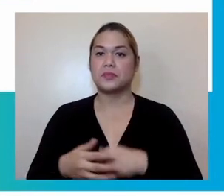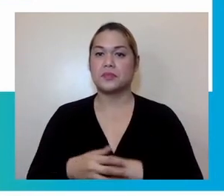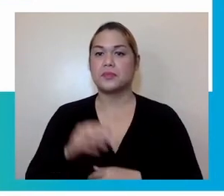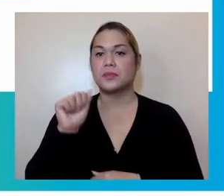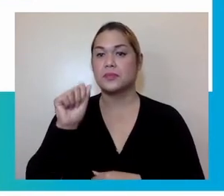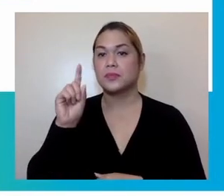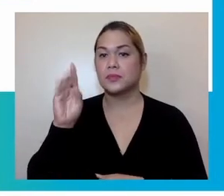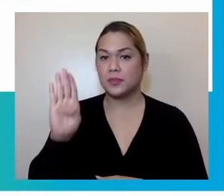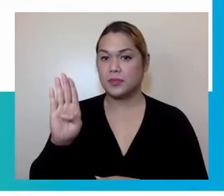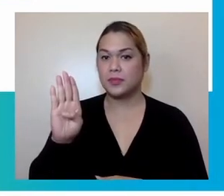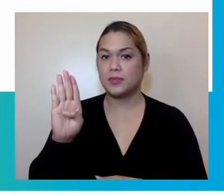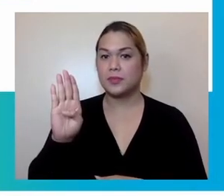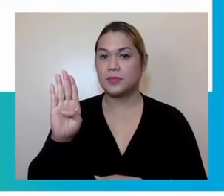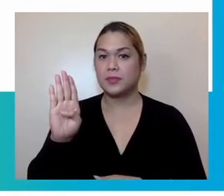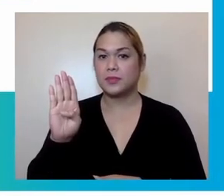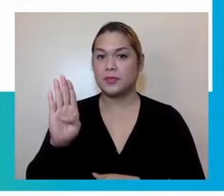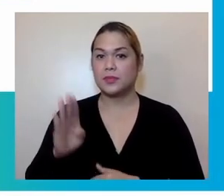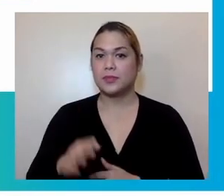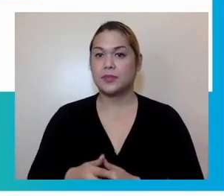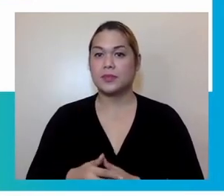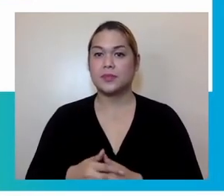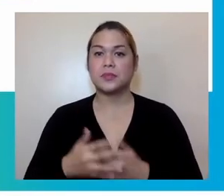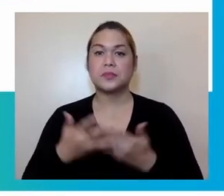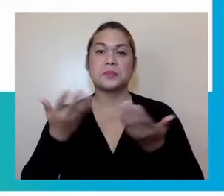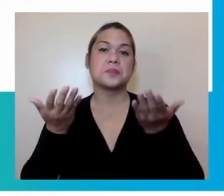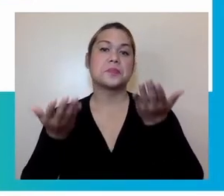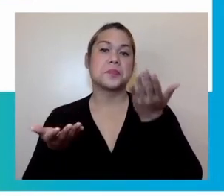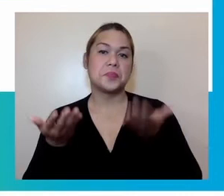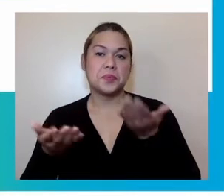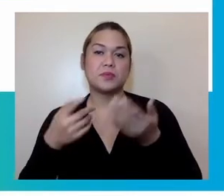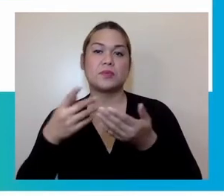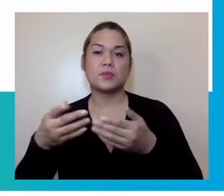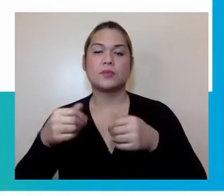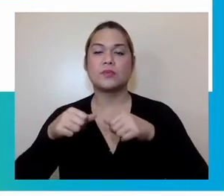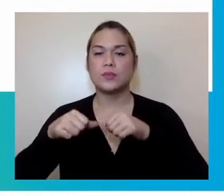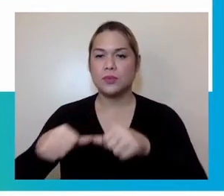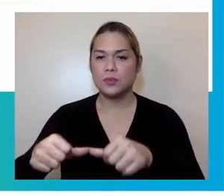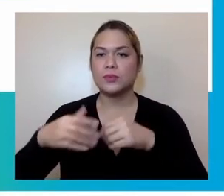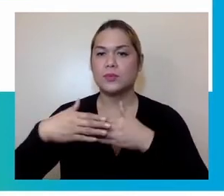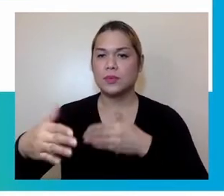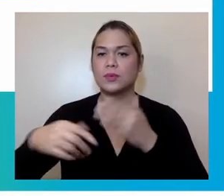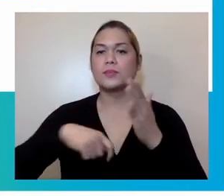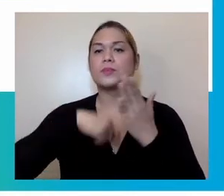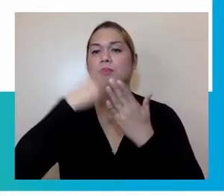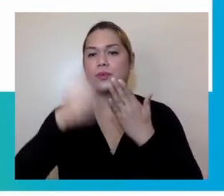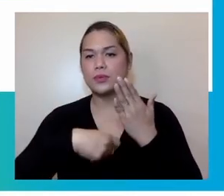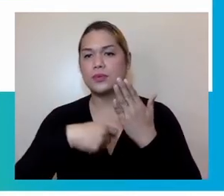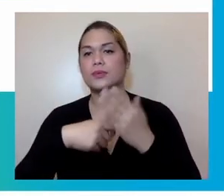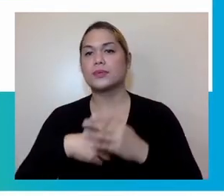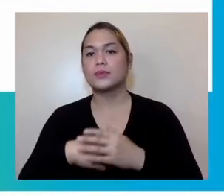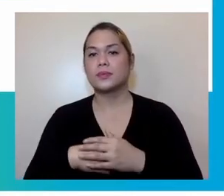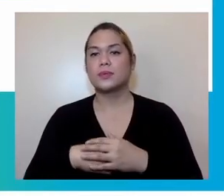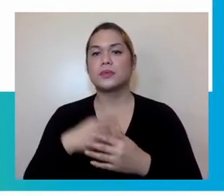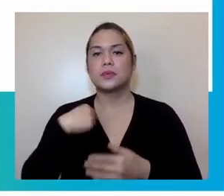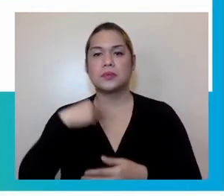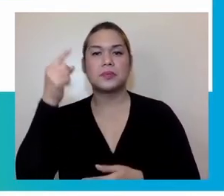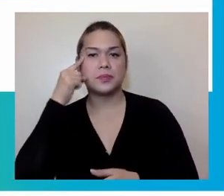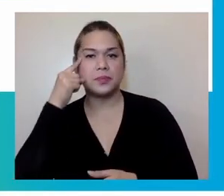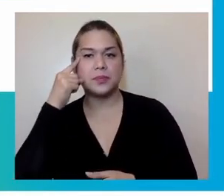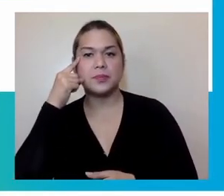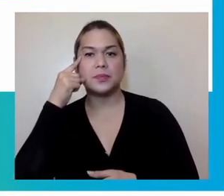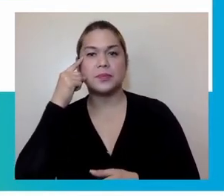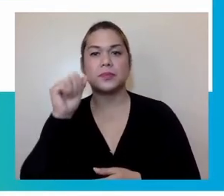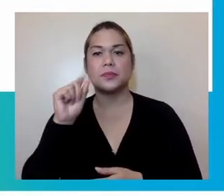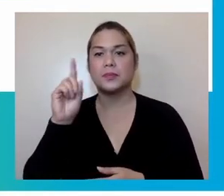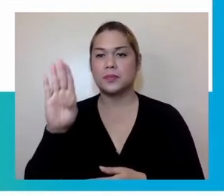project. You can say ADB is or should be a leader in the sector. Or you can